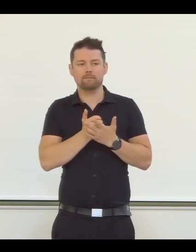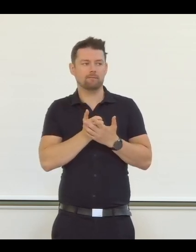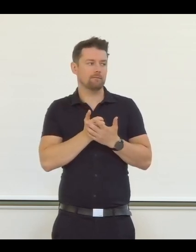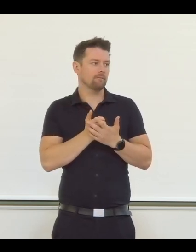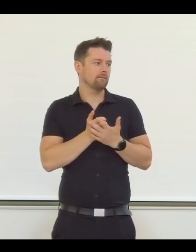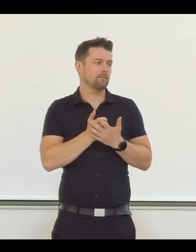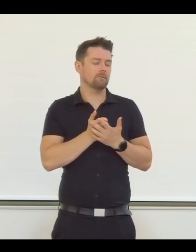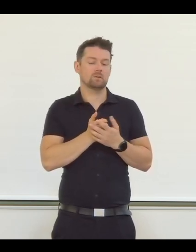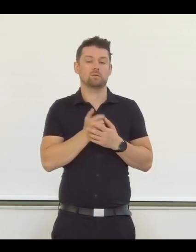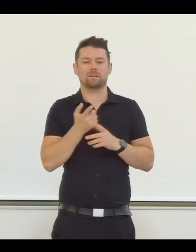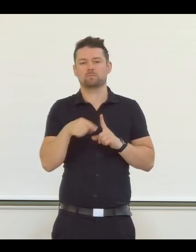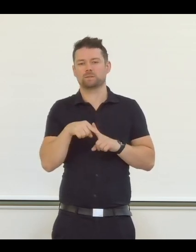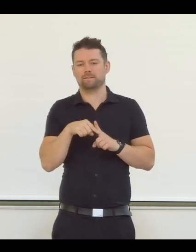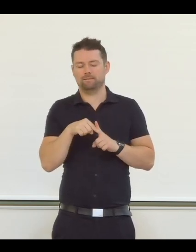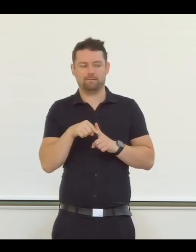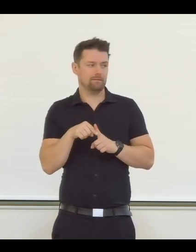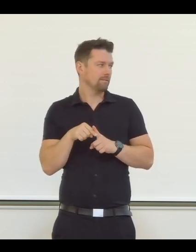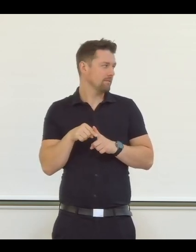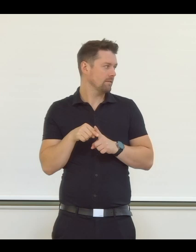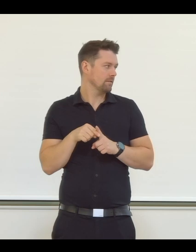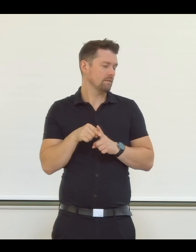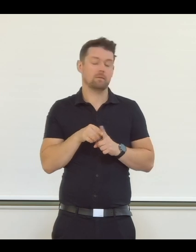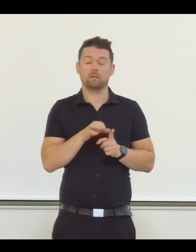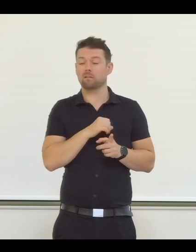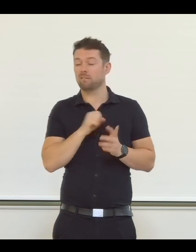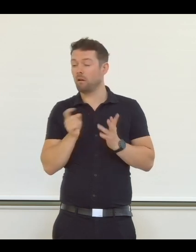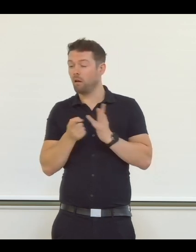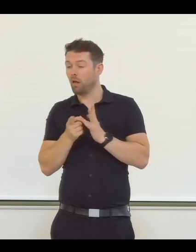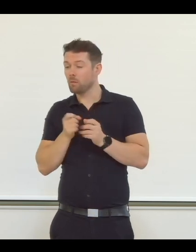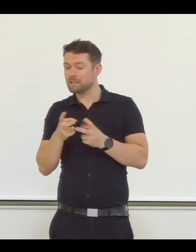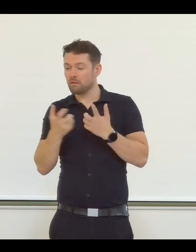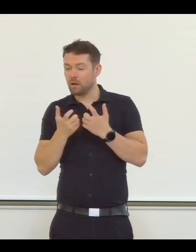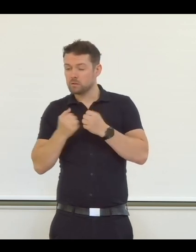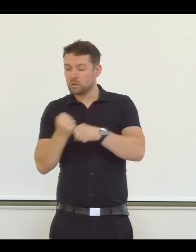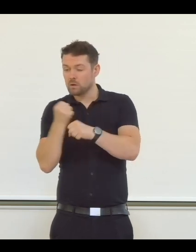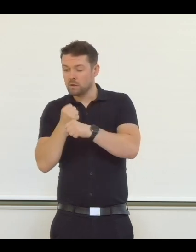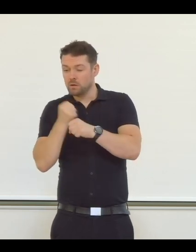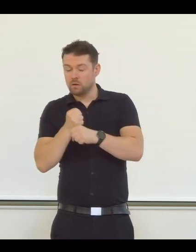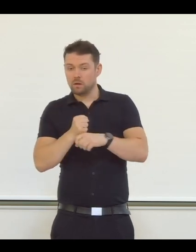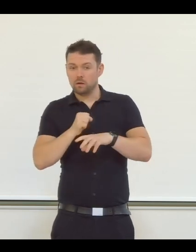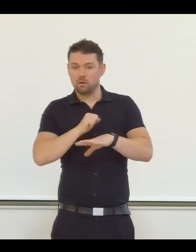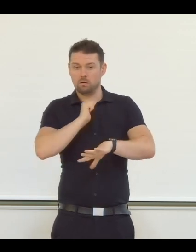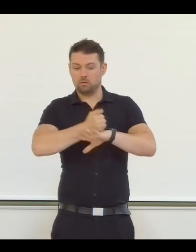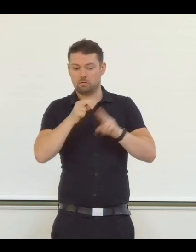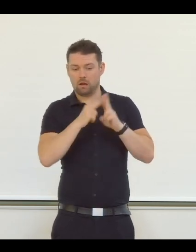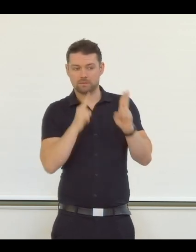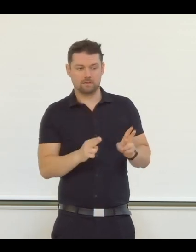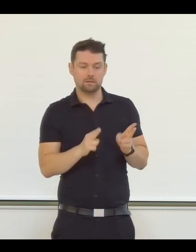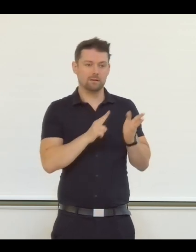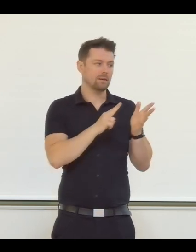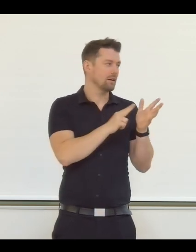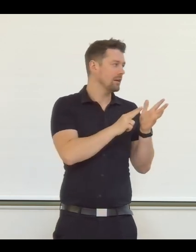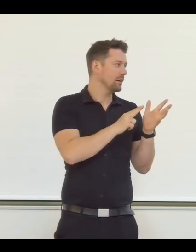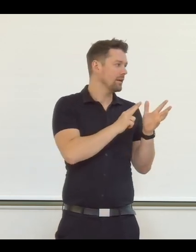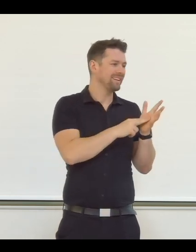So that's the plus point. And if you look at other ways of constructing a habitat, I mean, NASA recently had